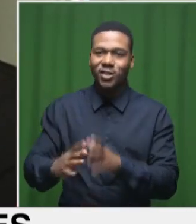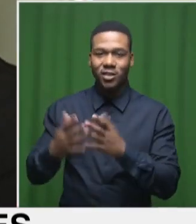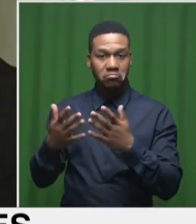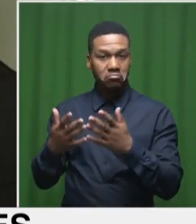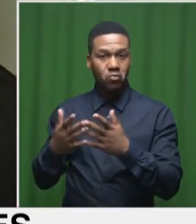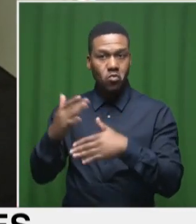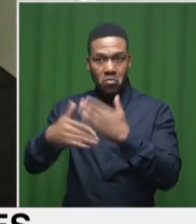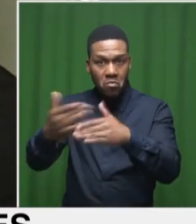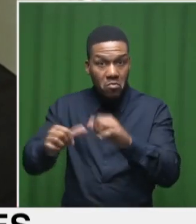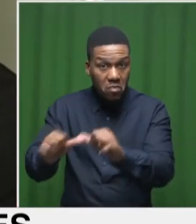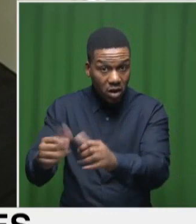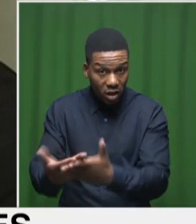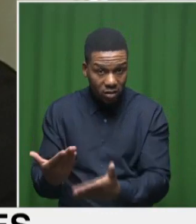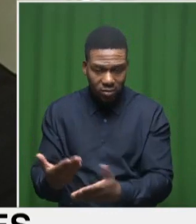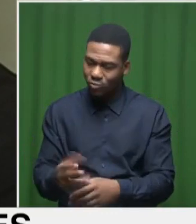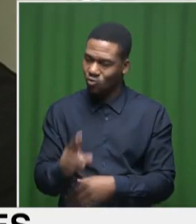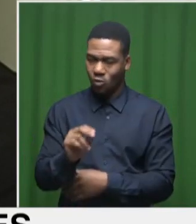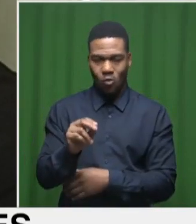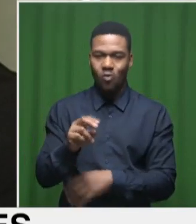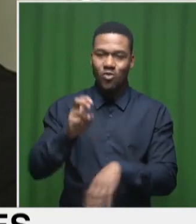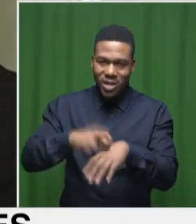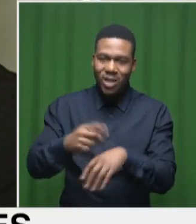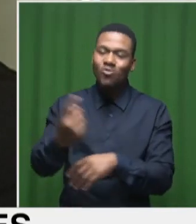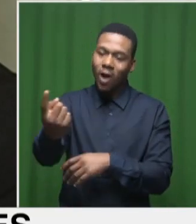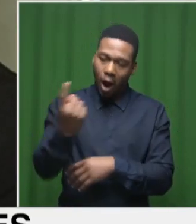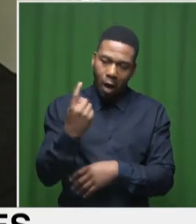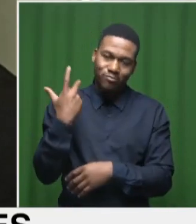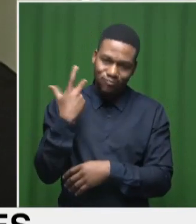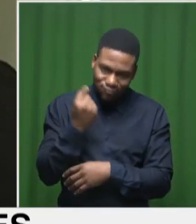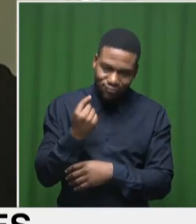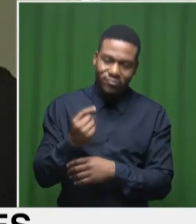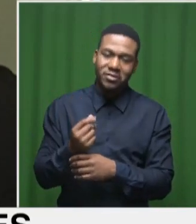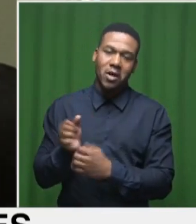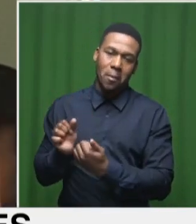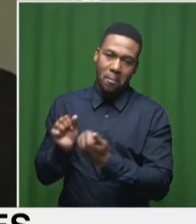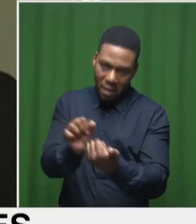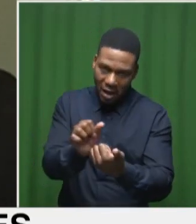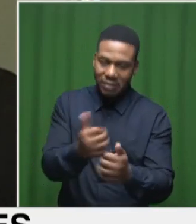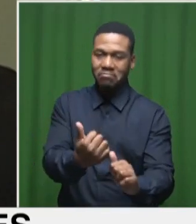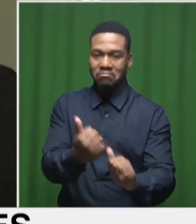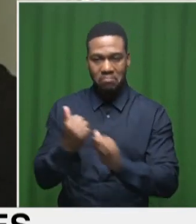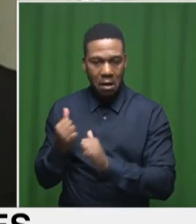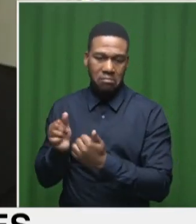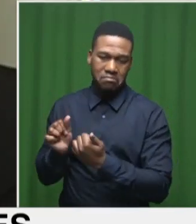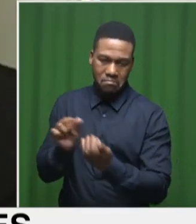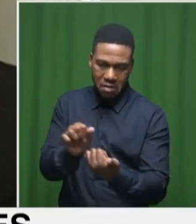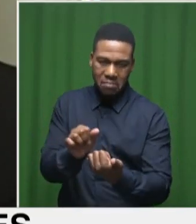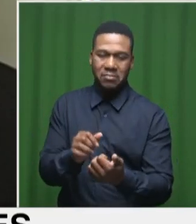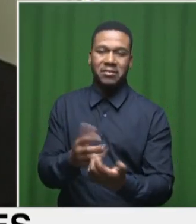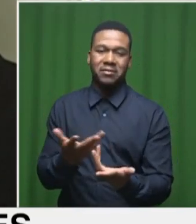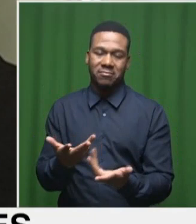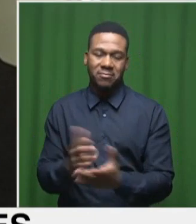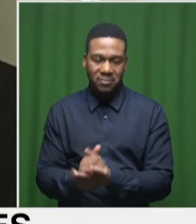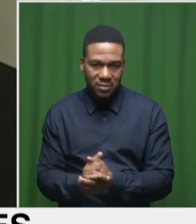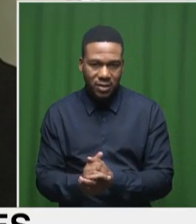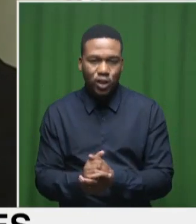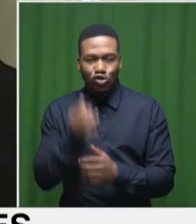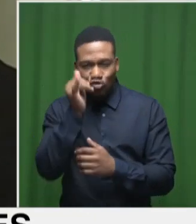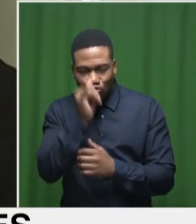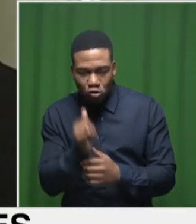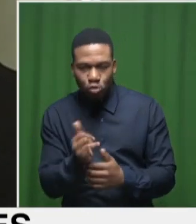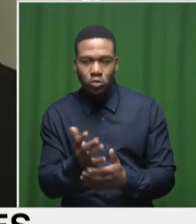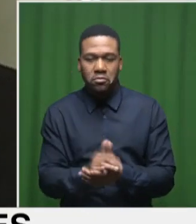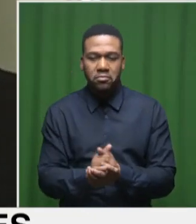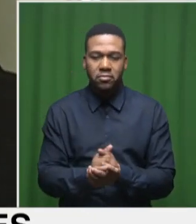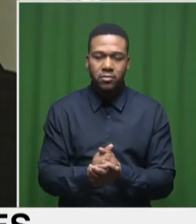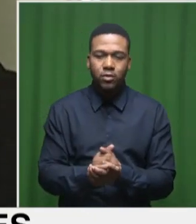probably use a mix of toxins, fillers, redermalization injections, platelet-rich plasma, chemical peels. That's the way you